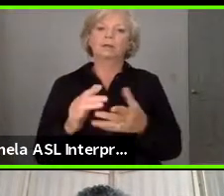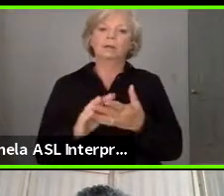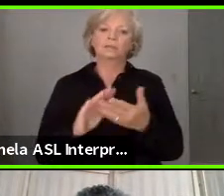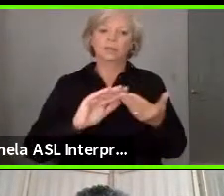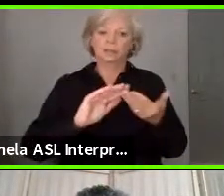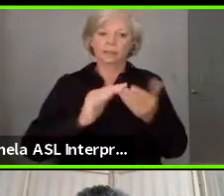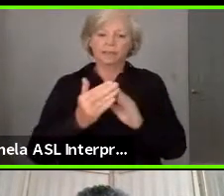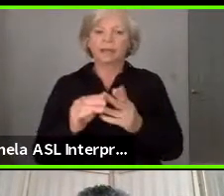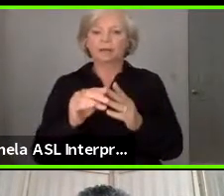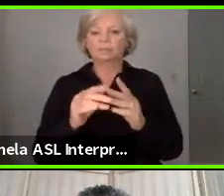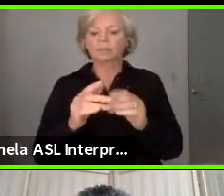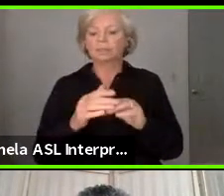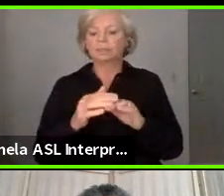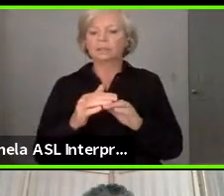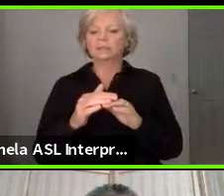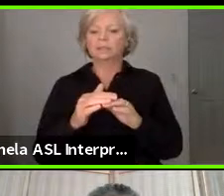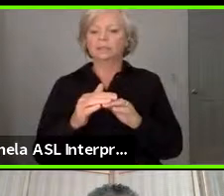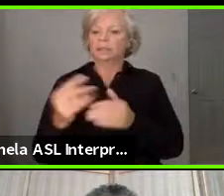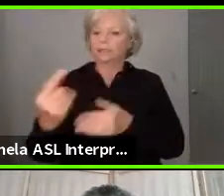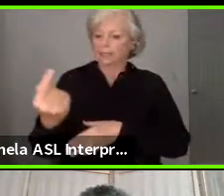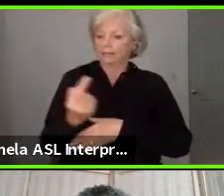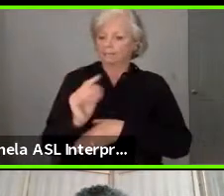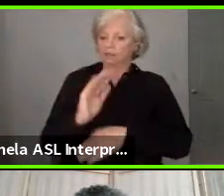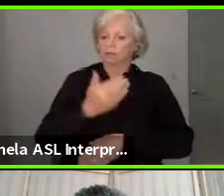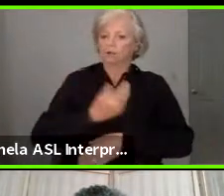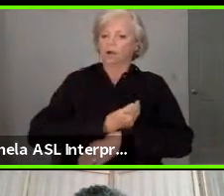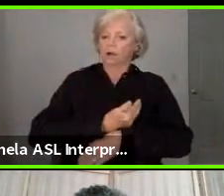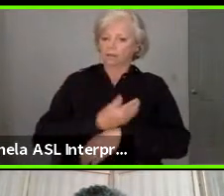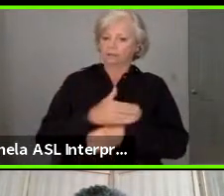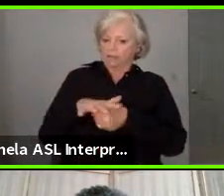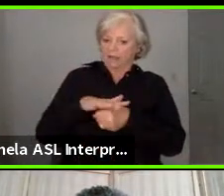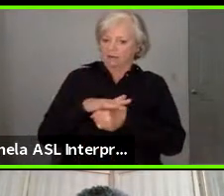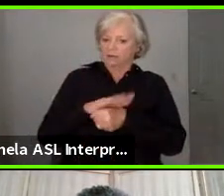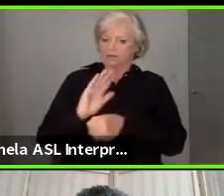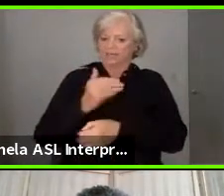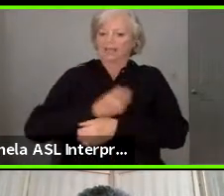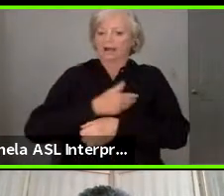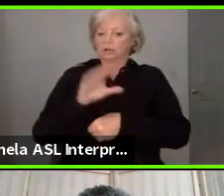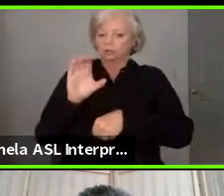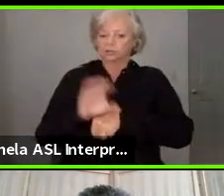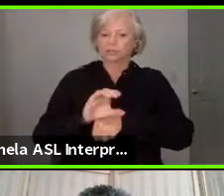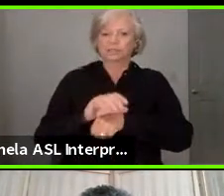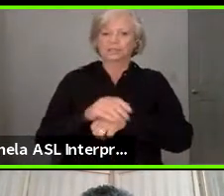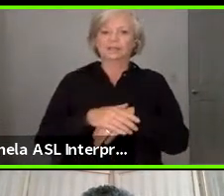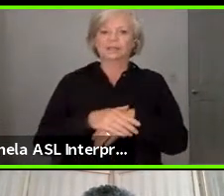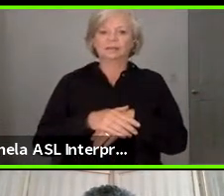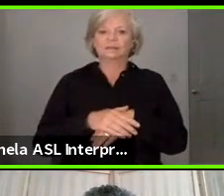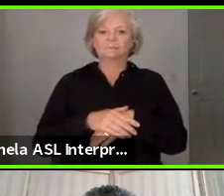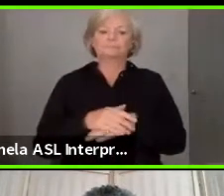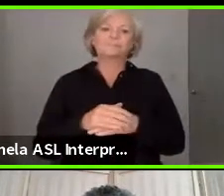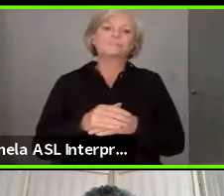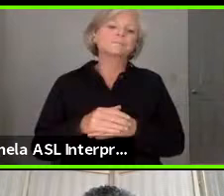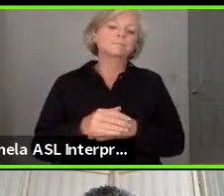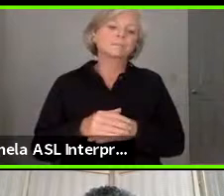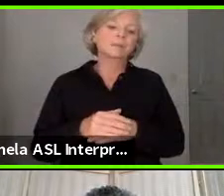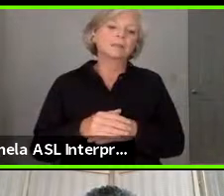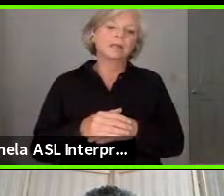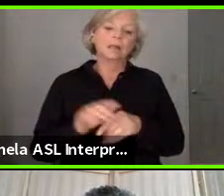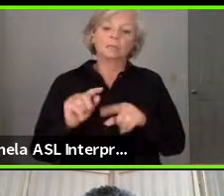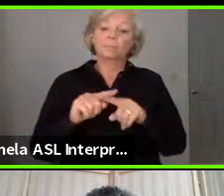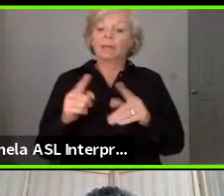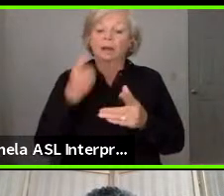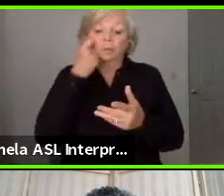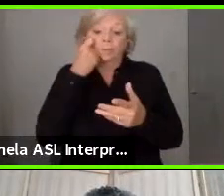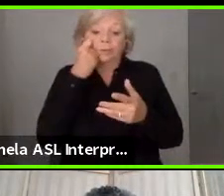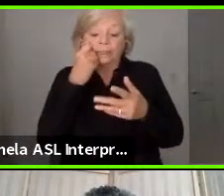our site, to our churches. So in the previous research and then surveys, I